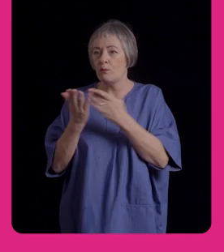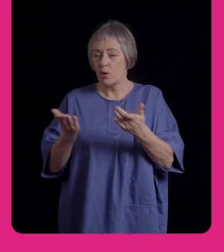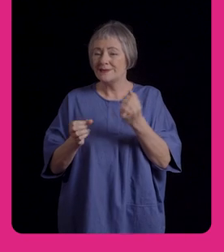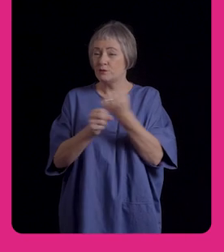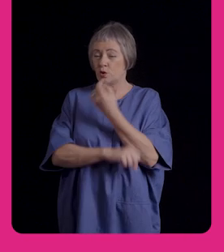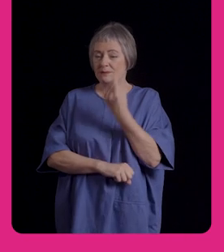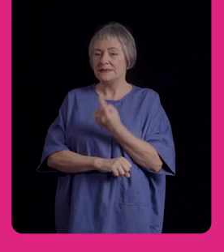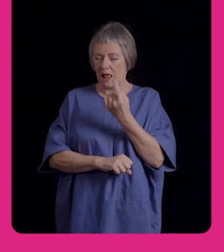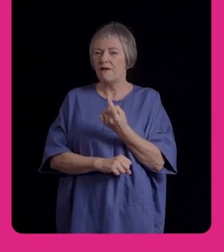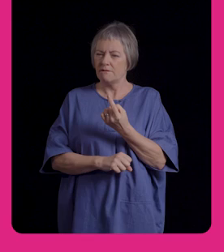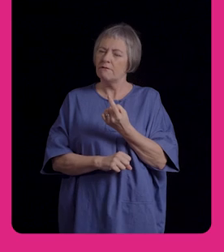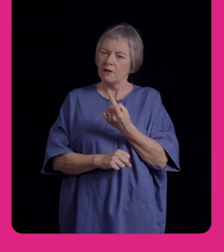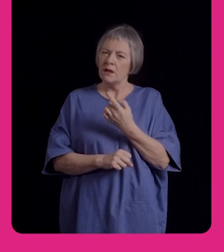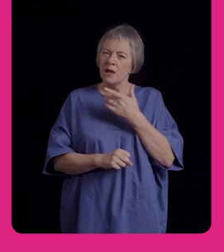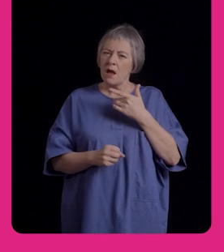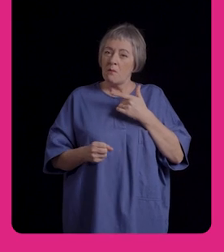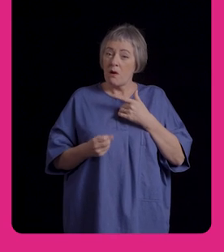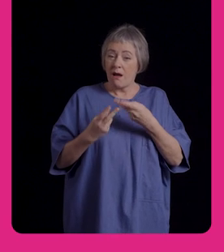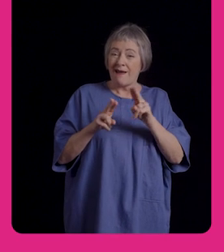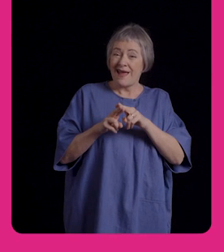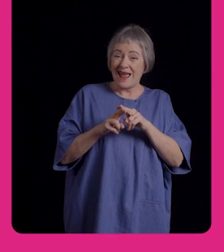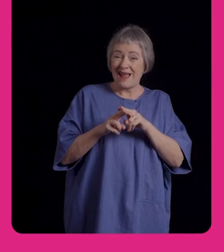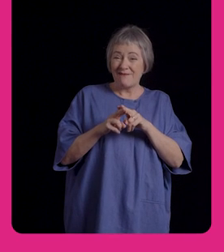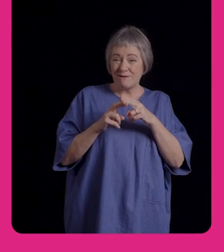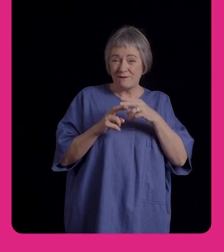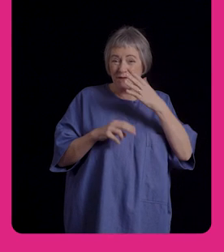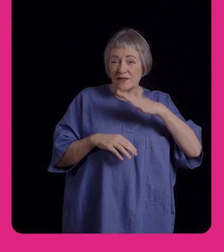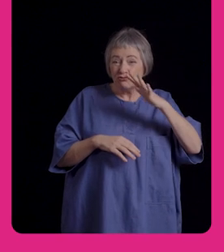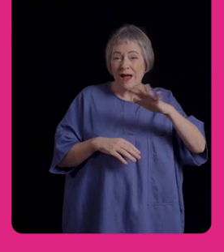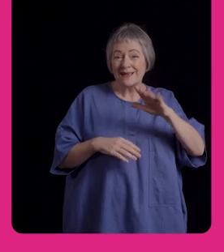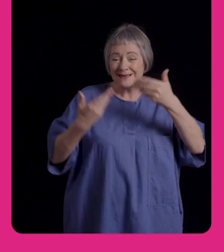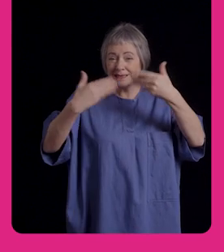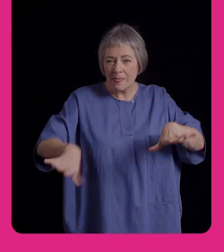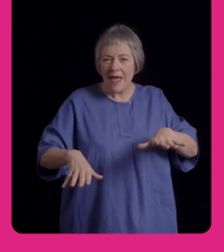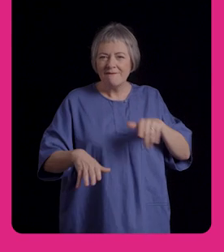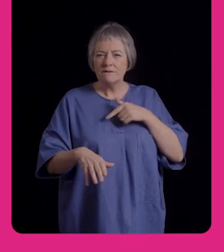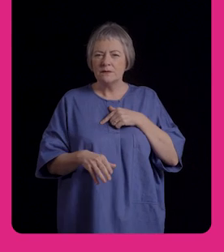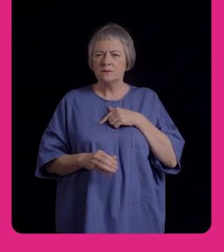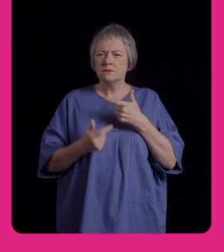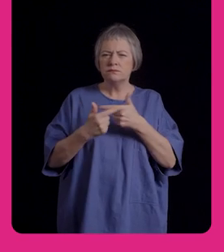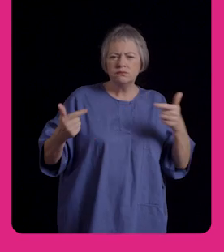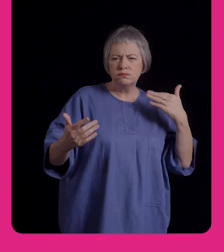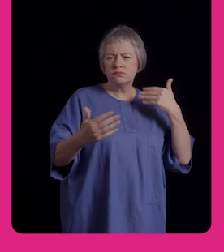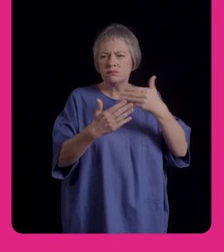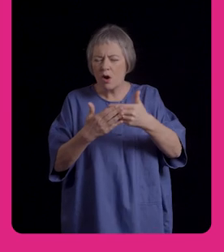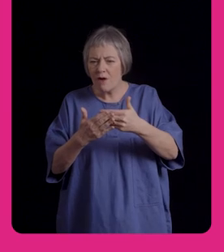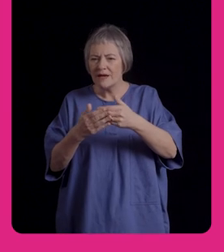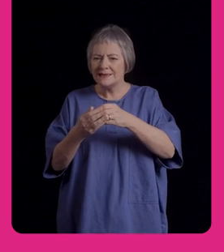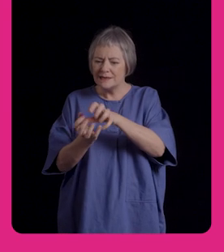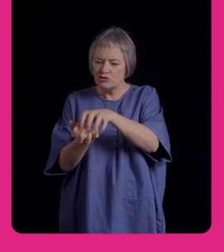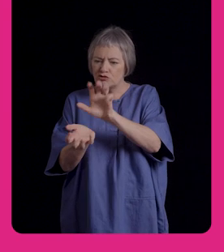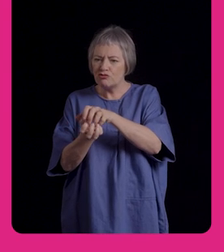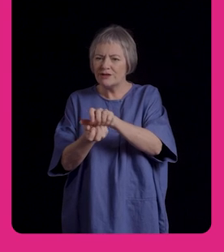itself. They kind of theorize that if the dragon is left in Treasure Island for too long, it might start spilling out into reality.